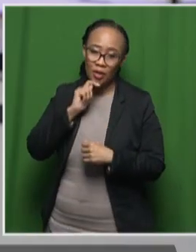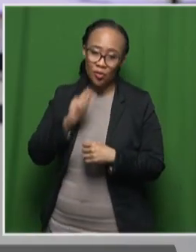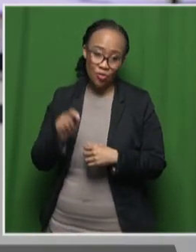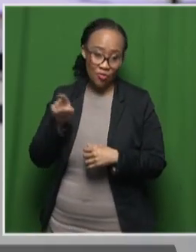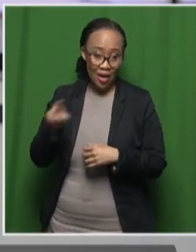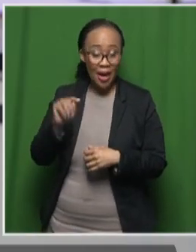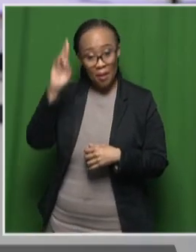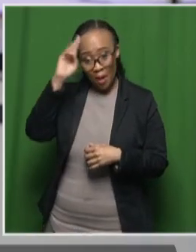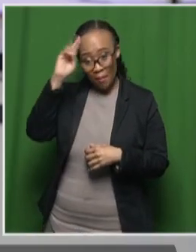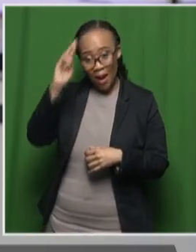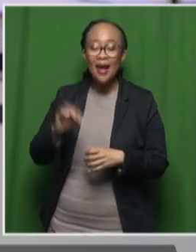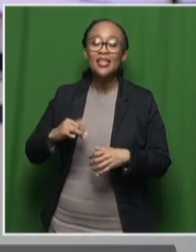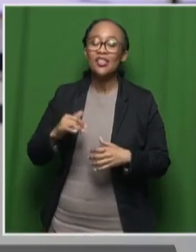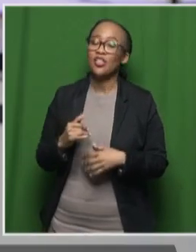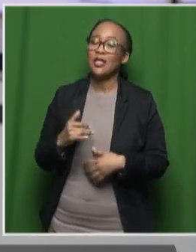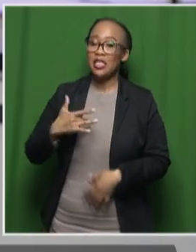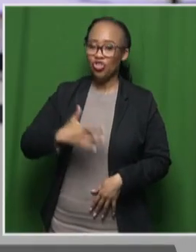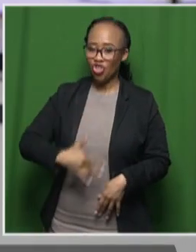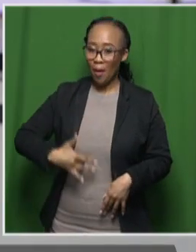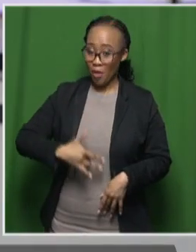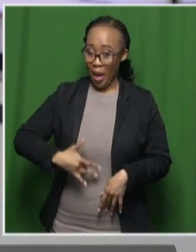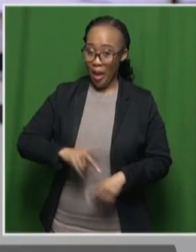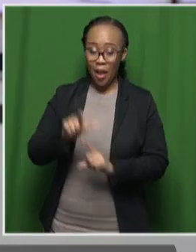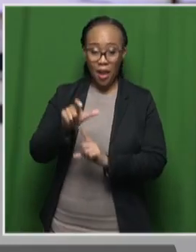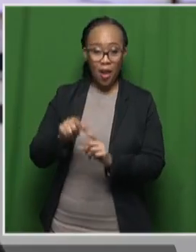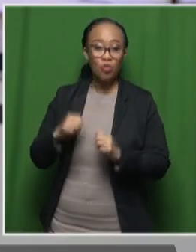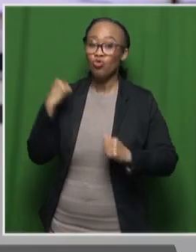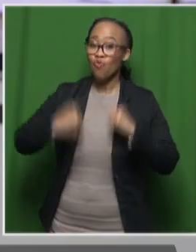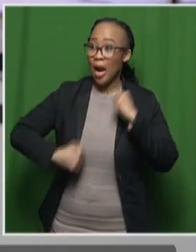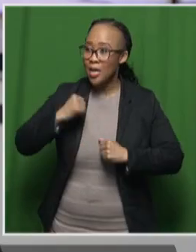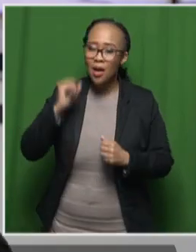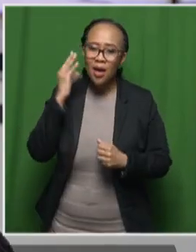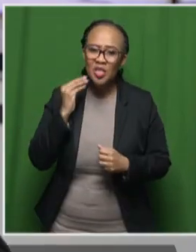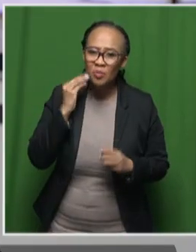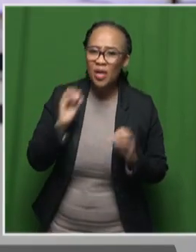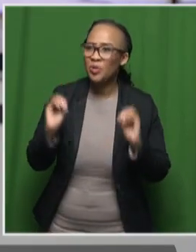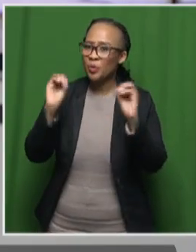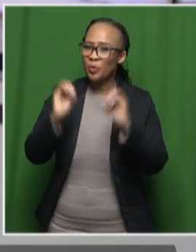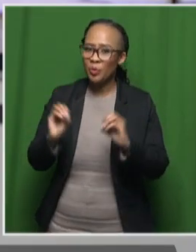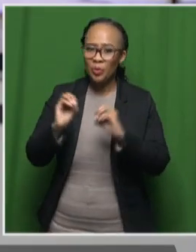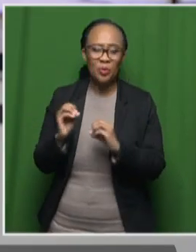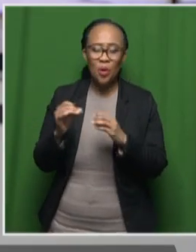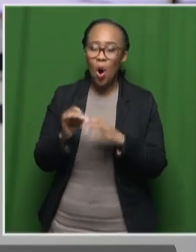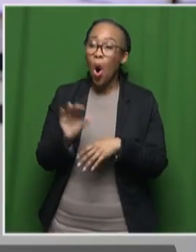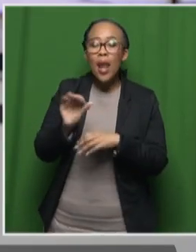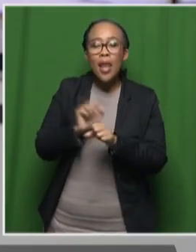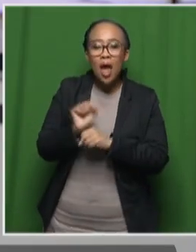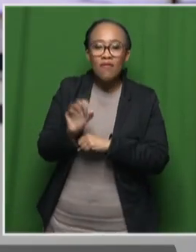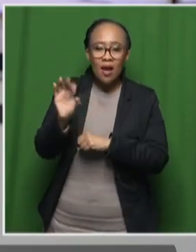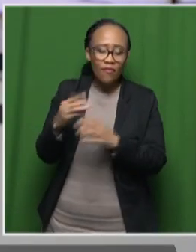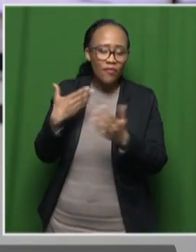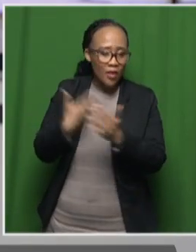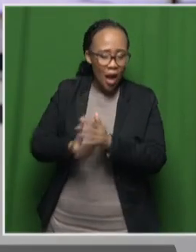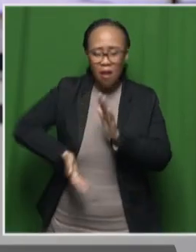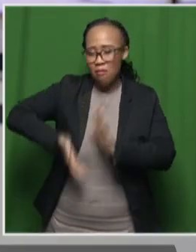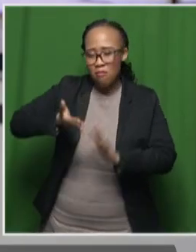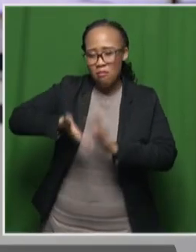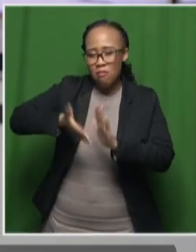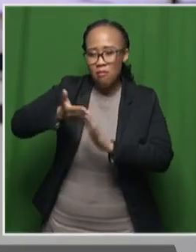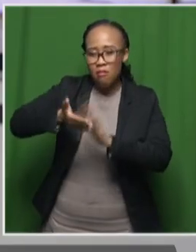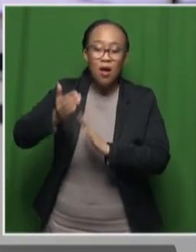championship running, knowing how to finish a race. And he doesn't have that experience, and Noah had it. He came flying through at the end and outdipped him. And I think in the